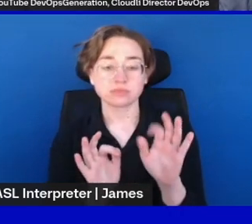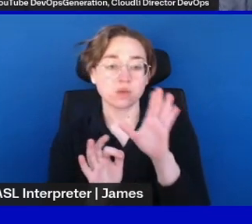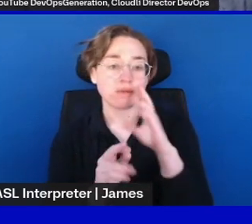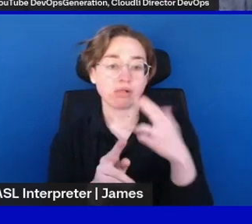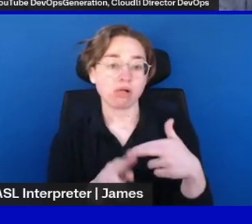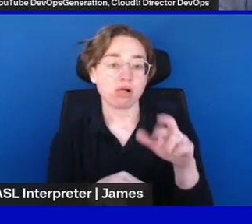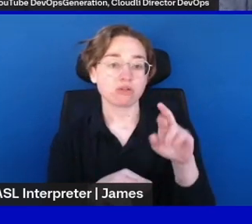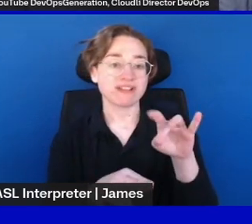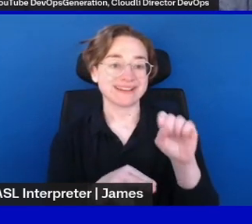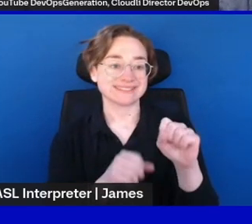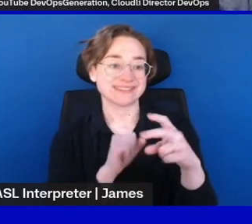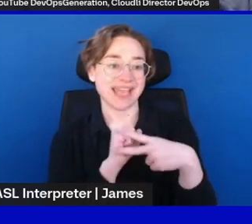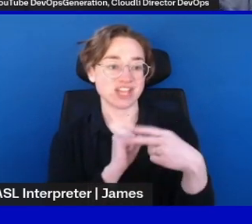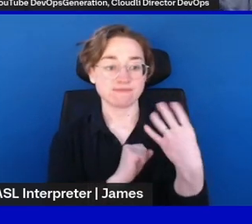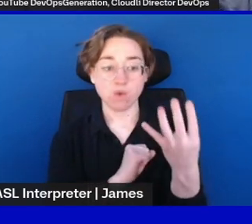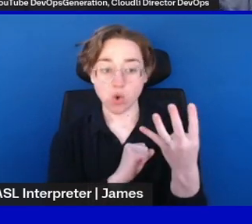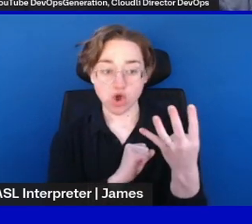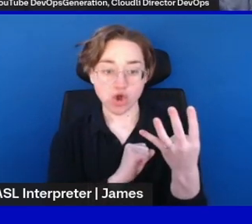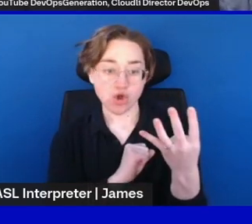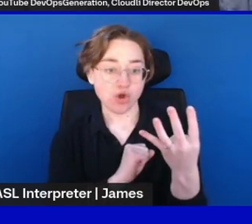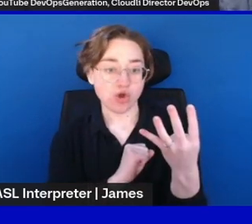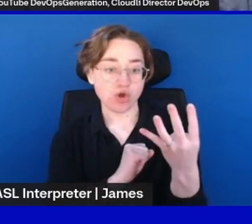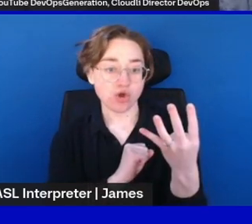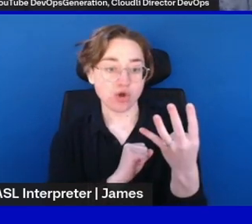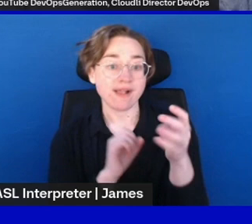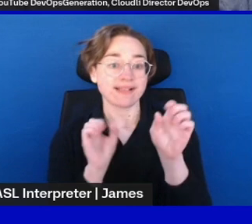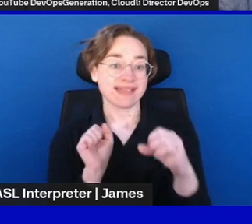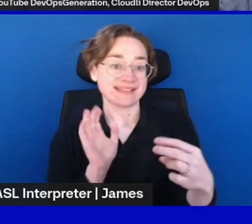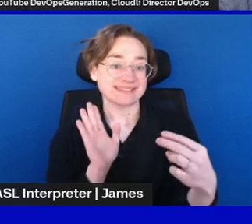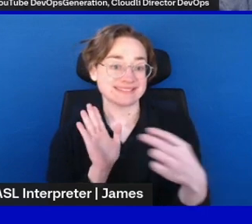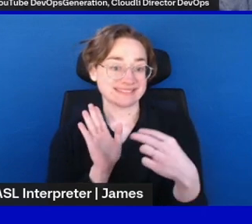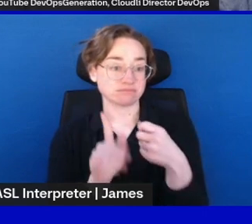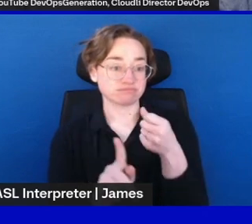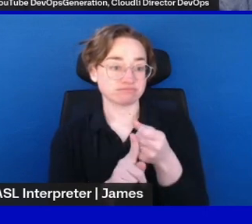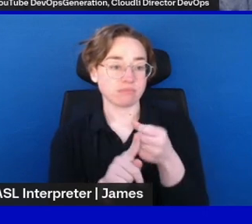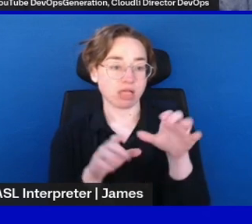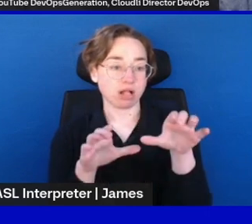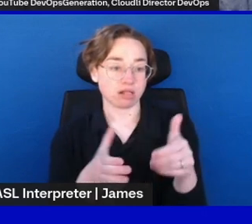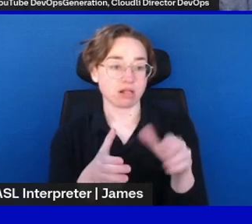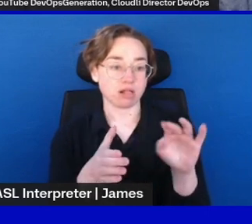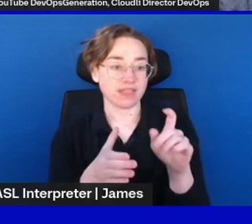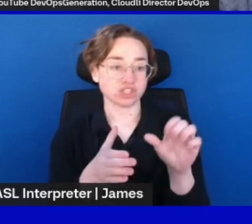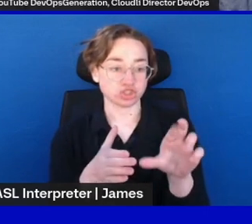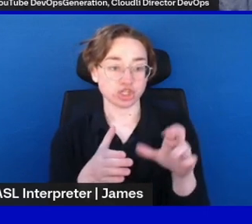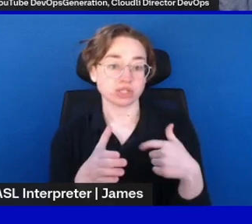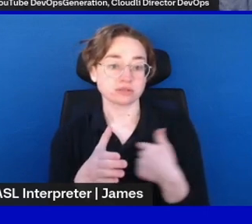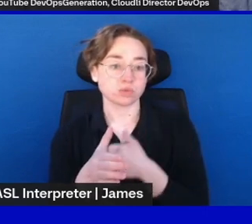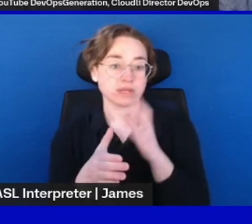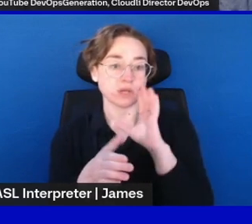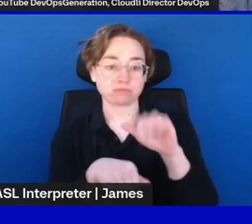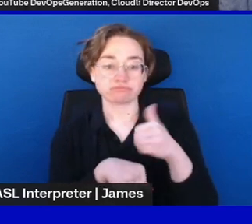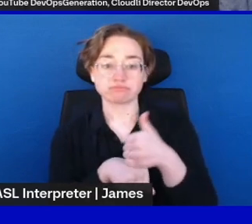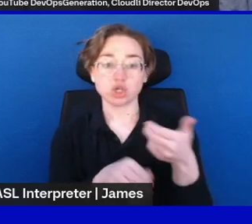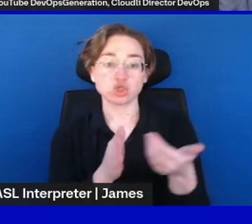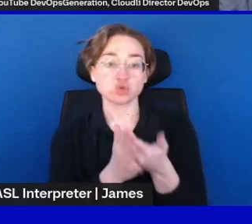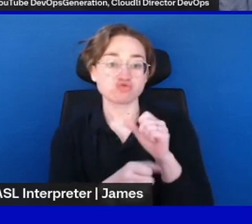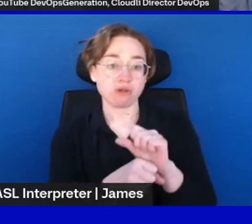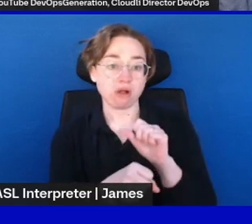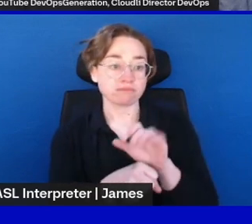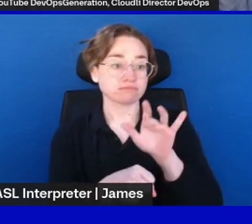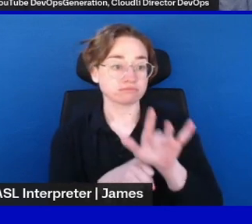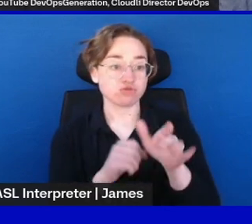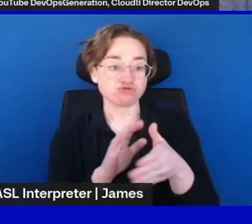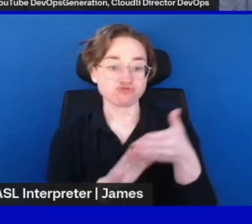Redis cache 4. And you can see how it affects the cluster. Well, we're going to create this new job. And so